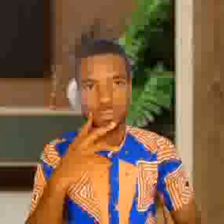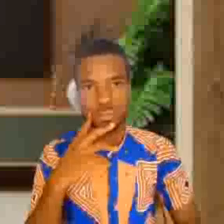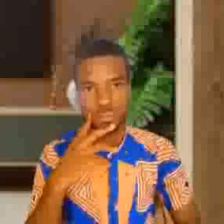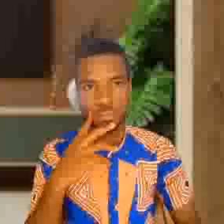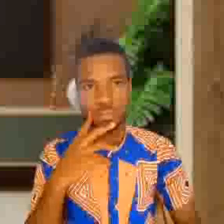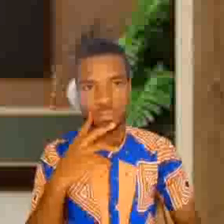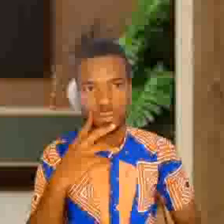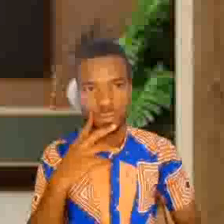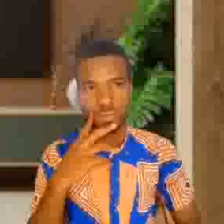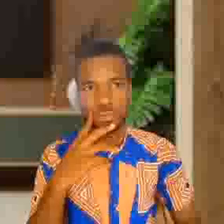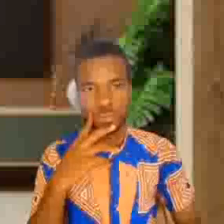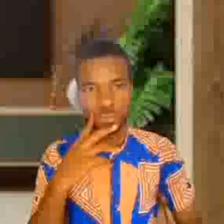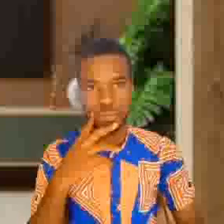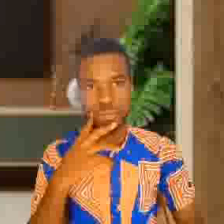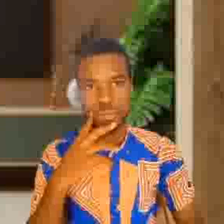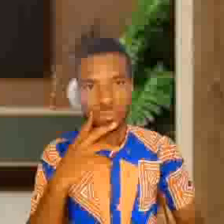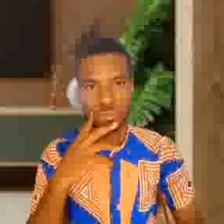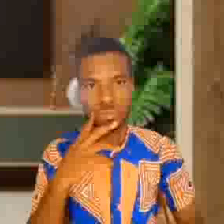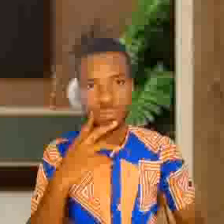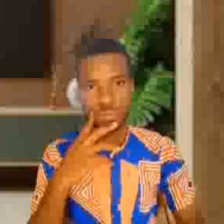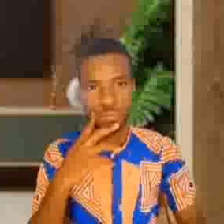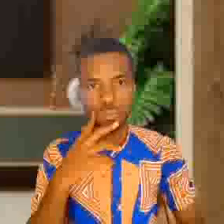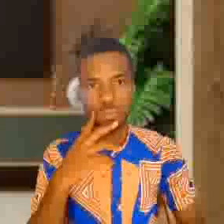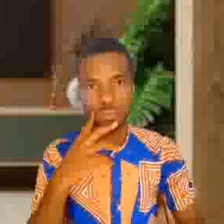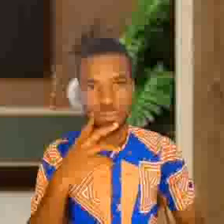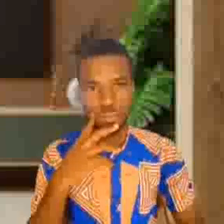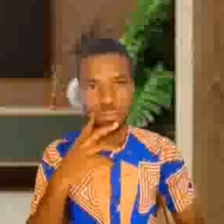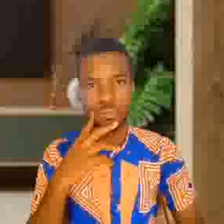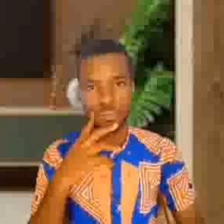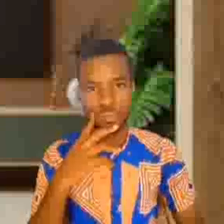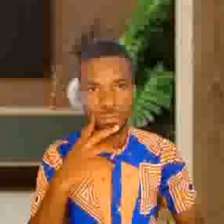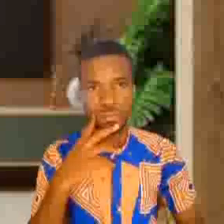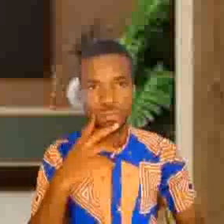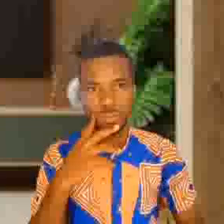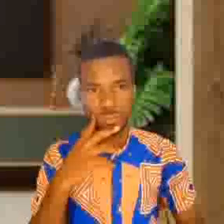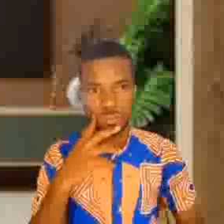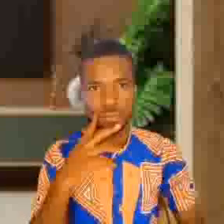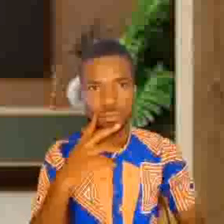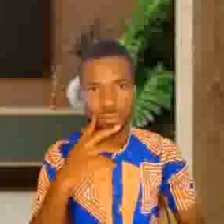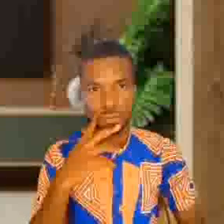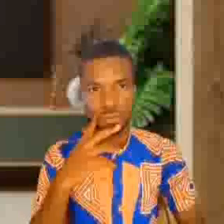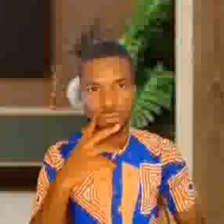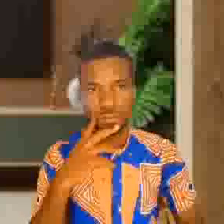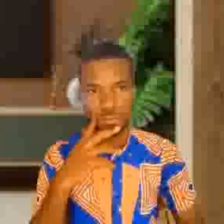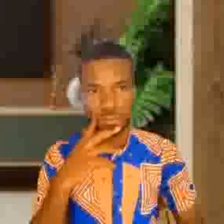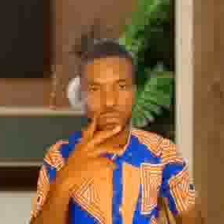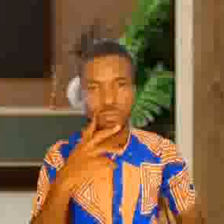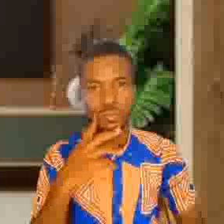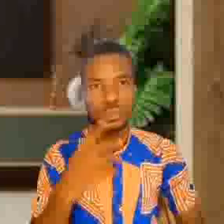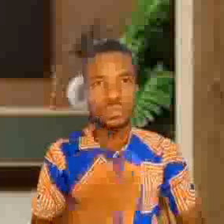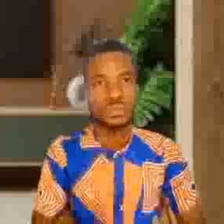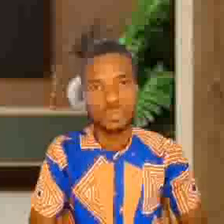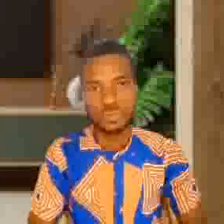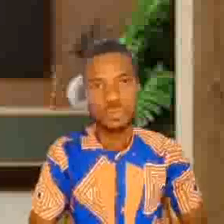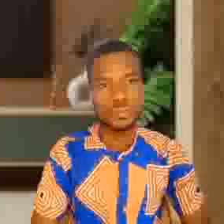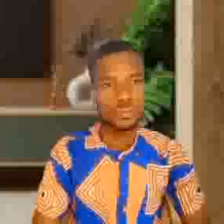this contract we are talking about, the figures are not good for us to mention on the platform. The figures are an abomination for